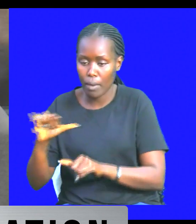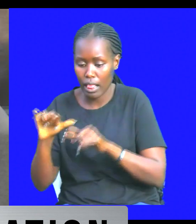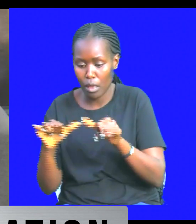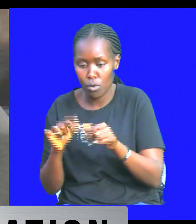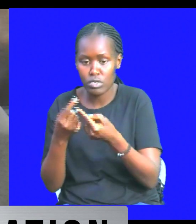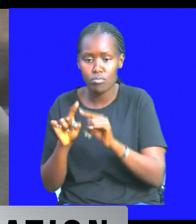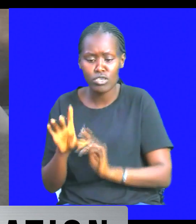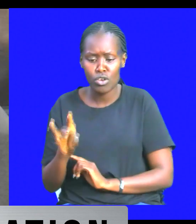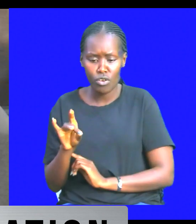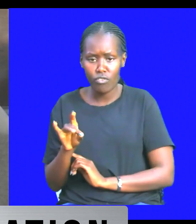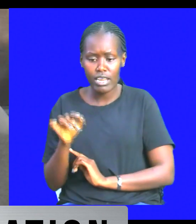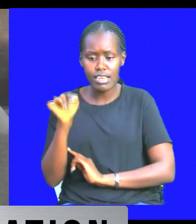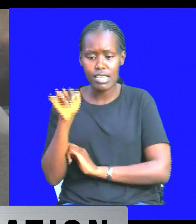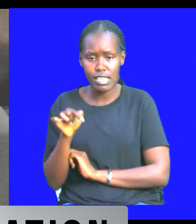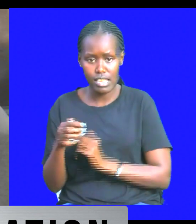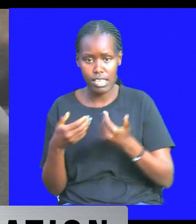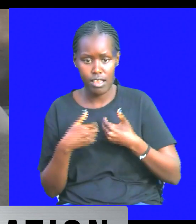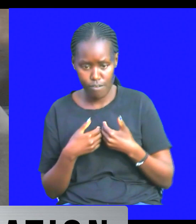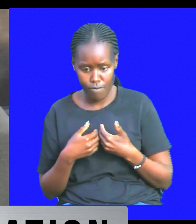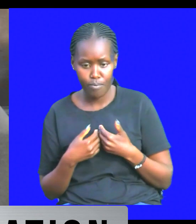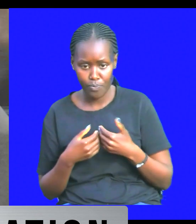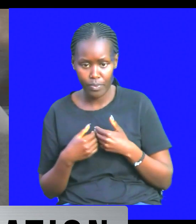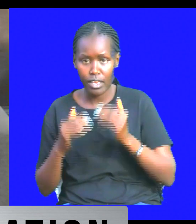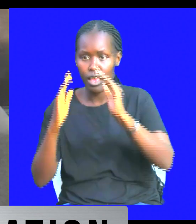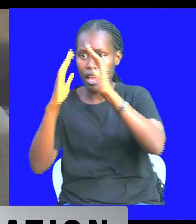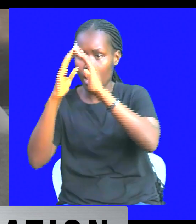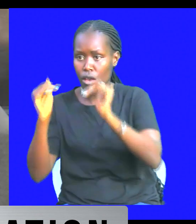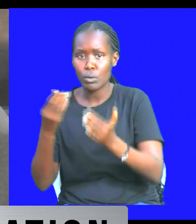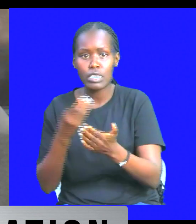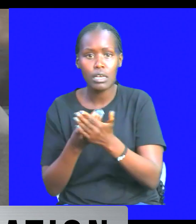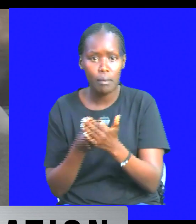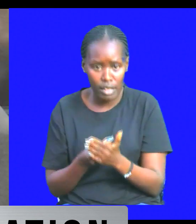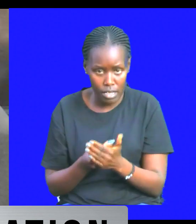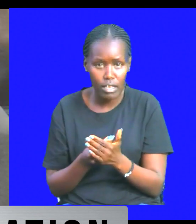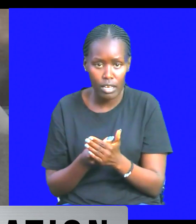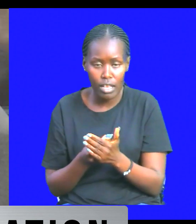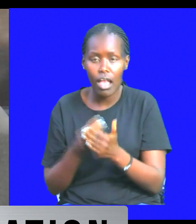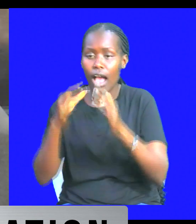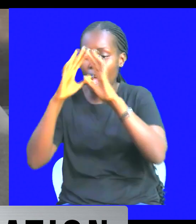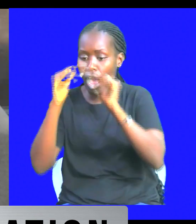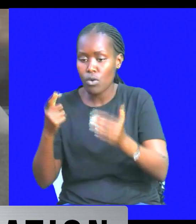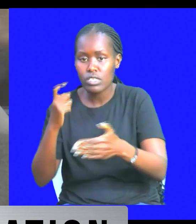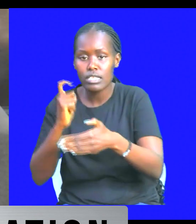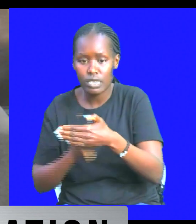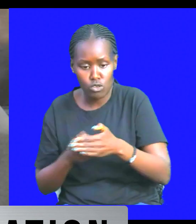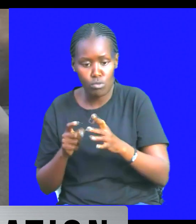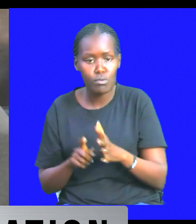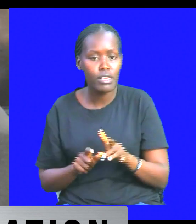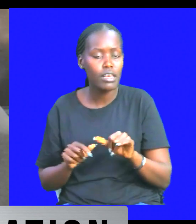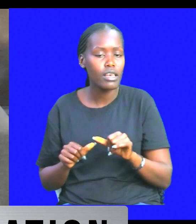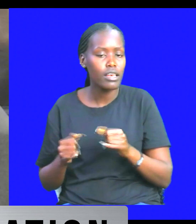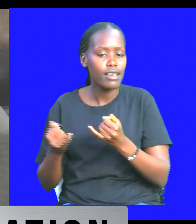find that this one had something like that housing levy. Housing levy should have been introduced as a different bill